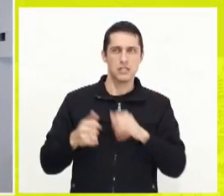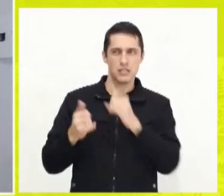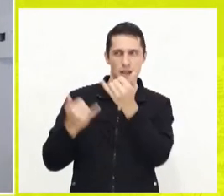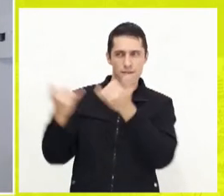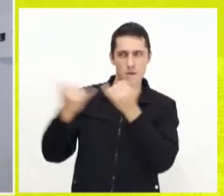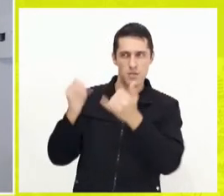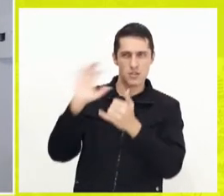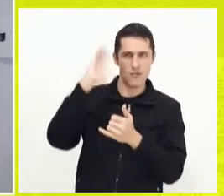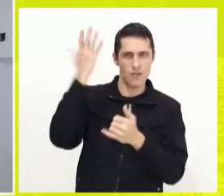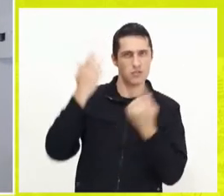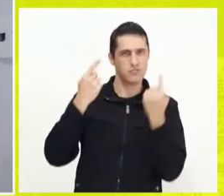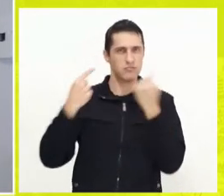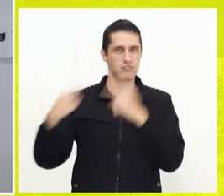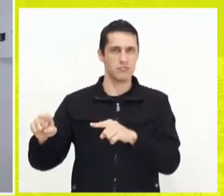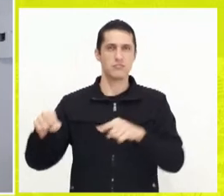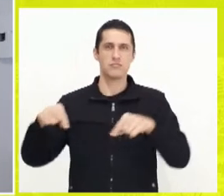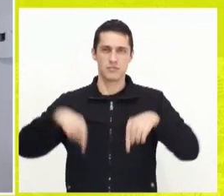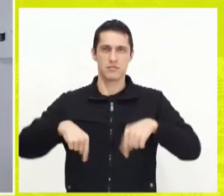brazil